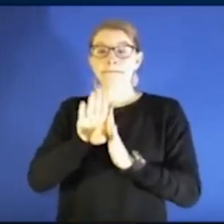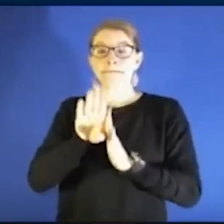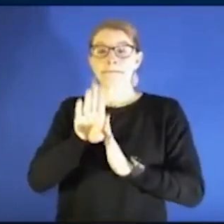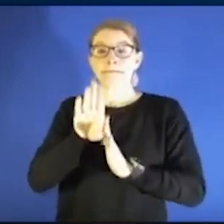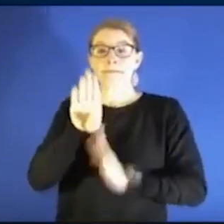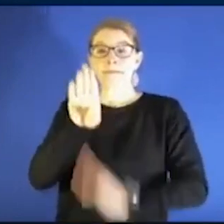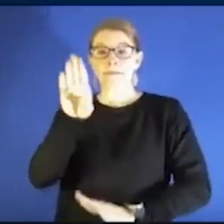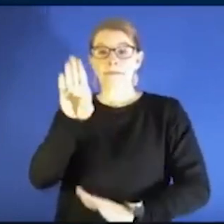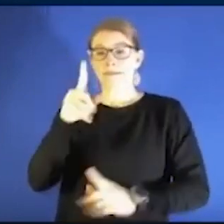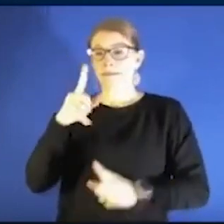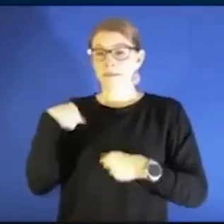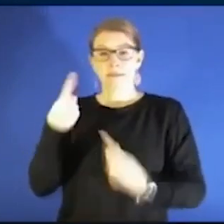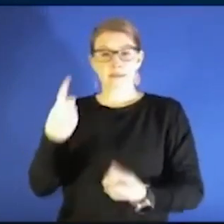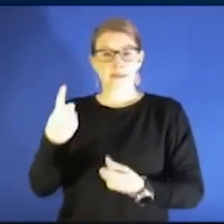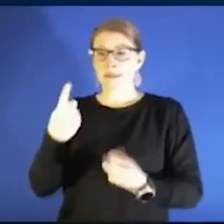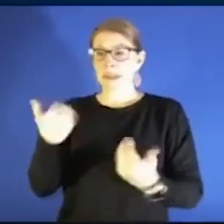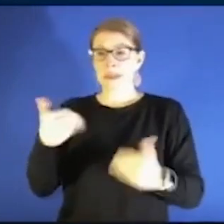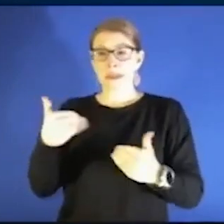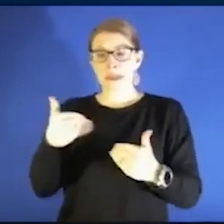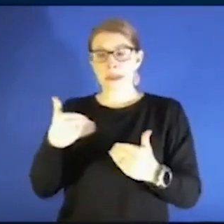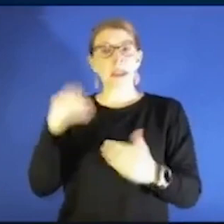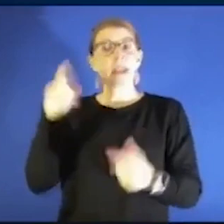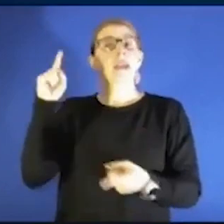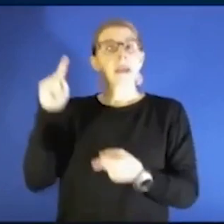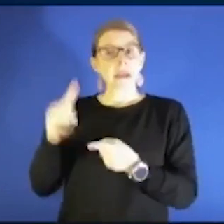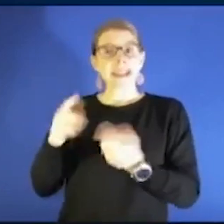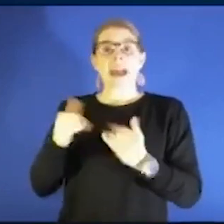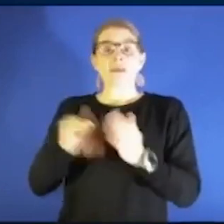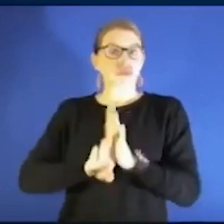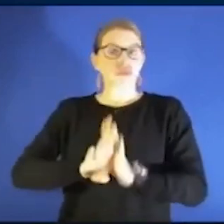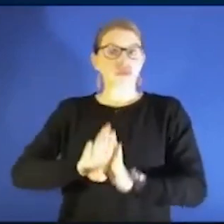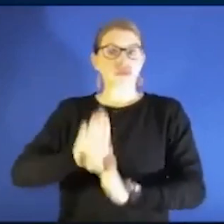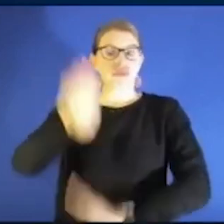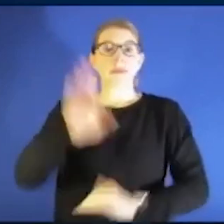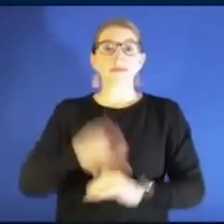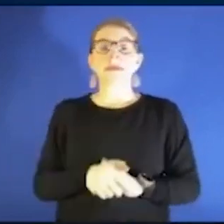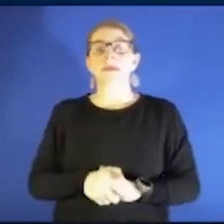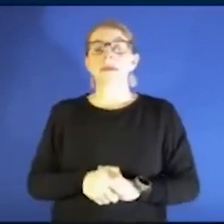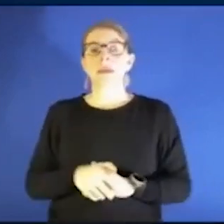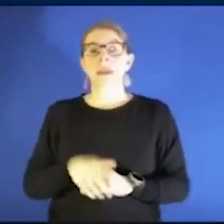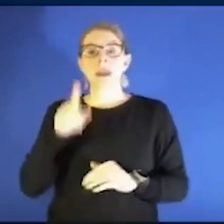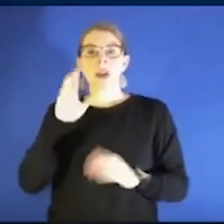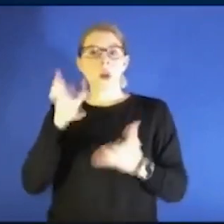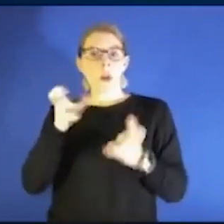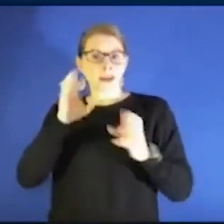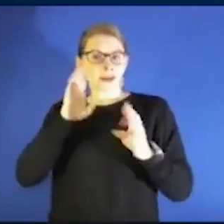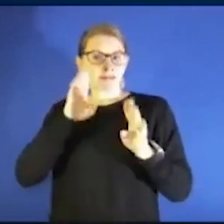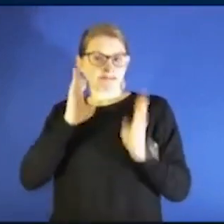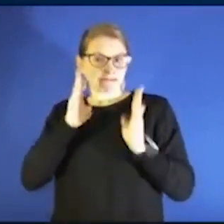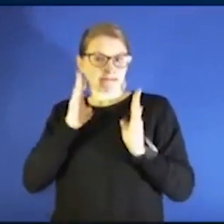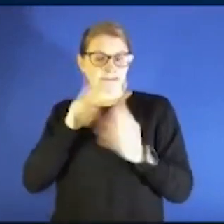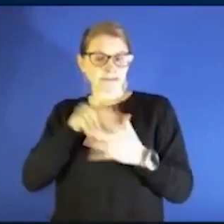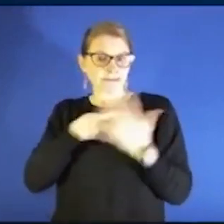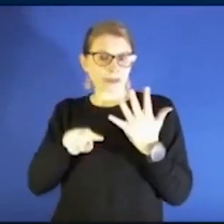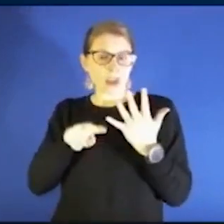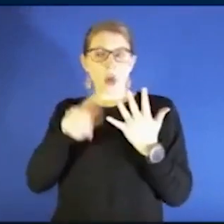very, very long time. So this is something we're going to want to pay attention to, because usually these trends predate what we see with cases by